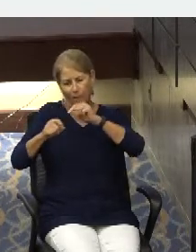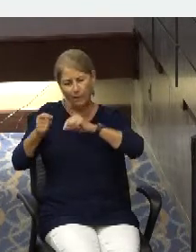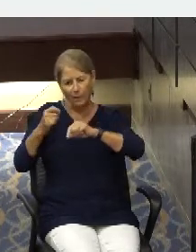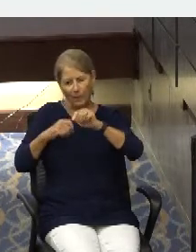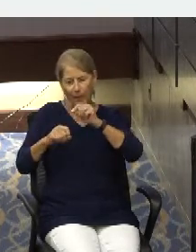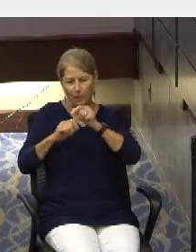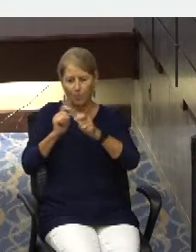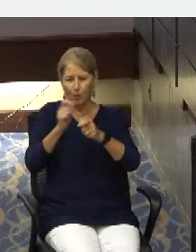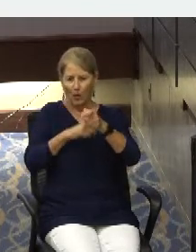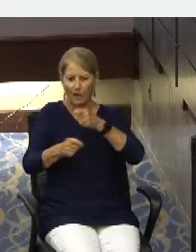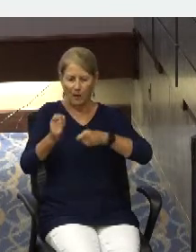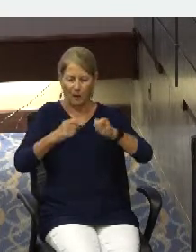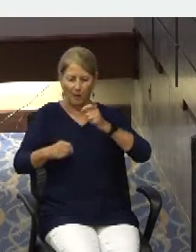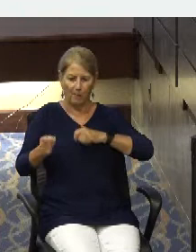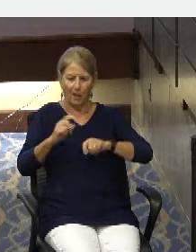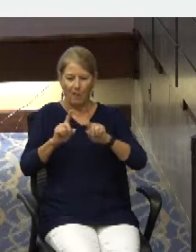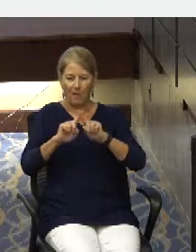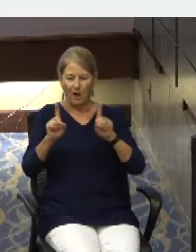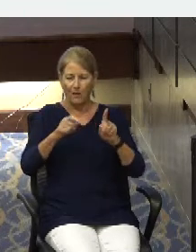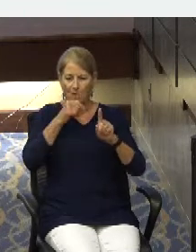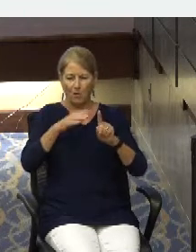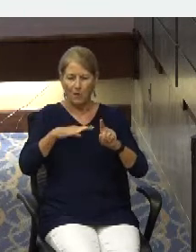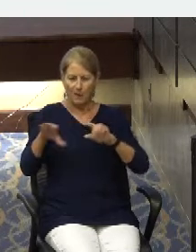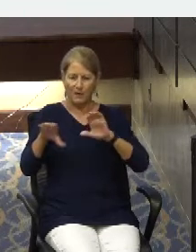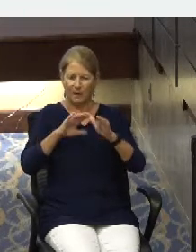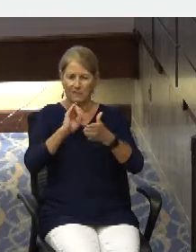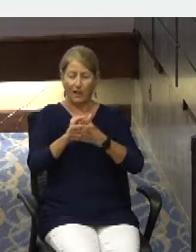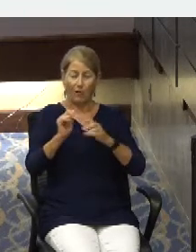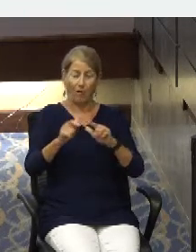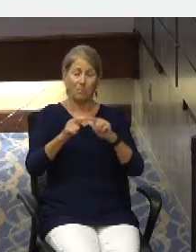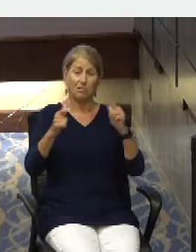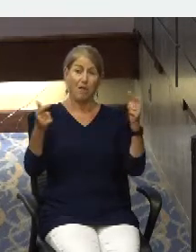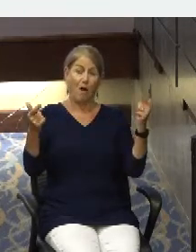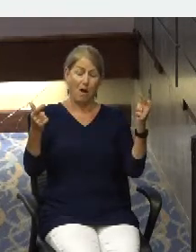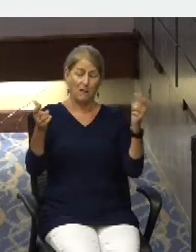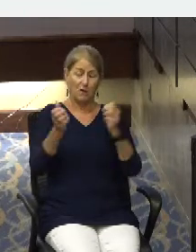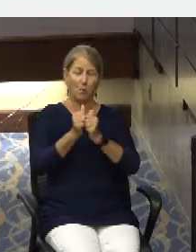them, but she does this on such a large scale with giant,